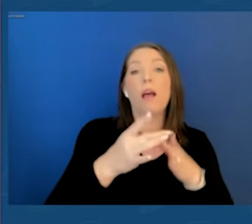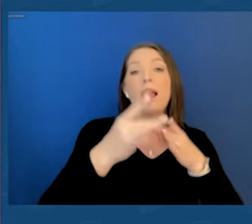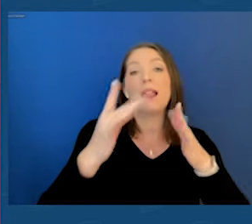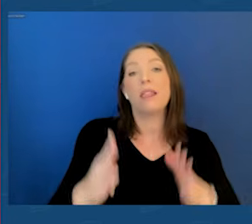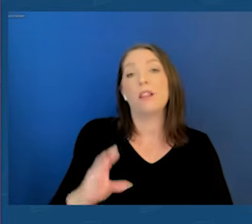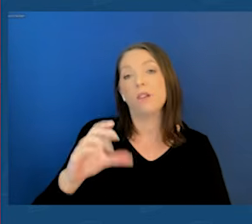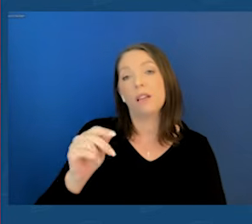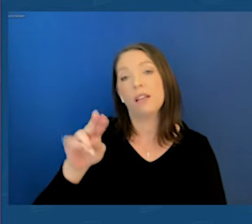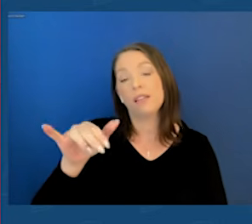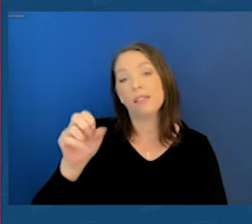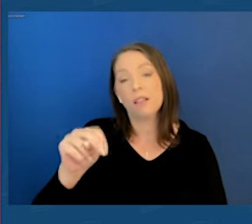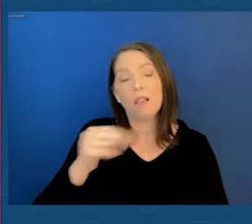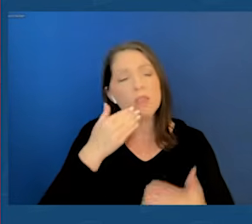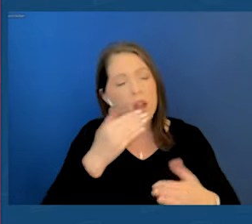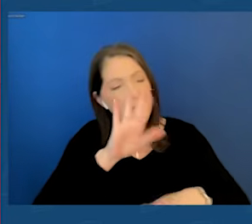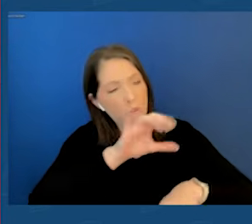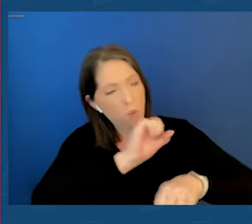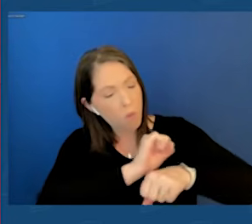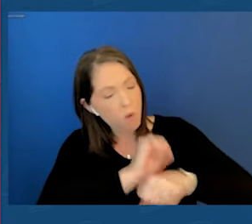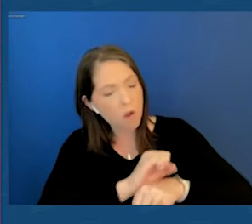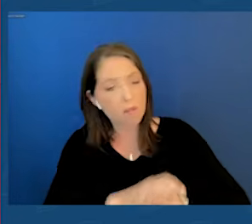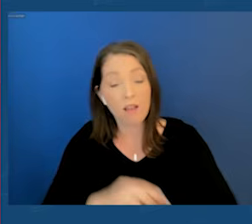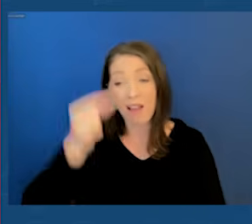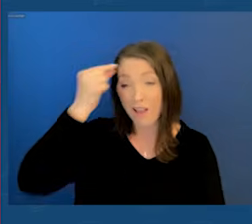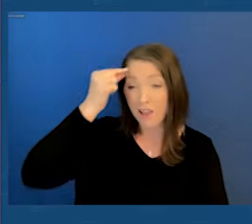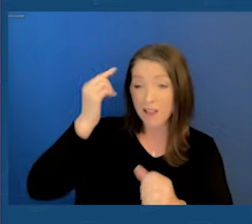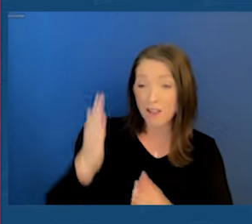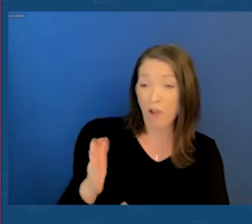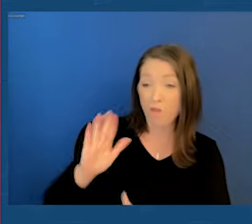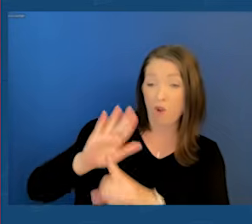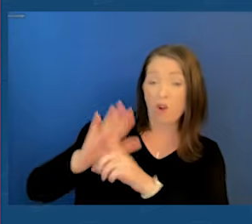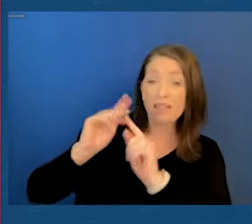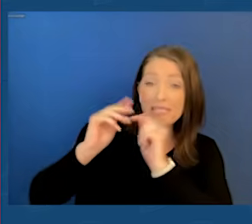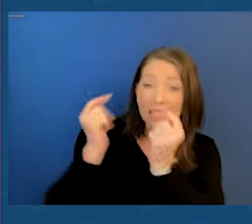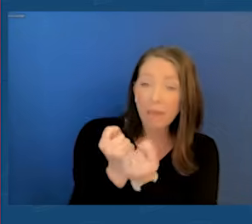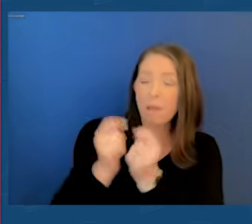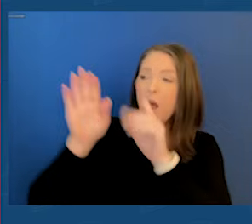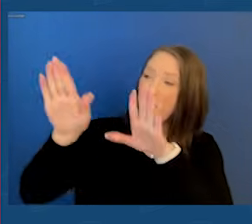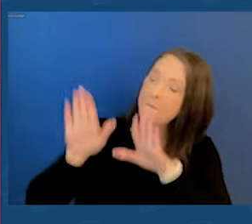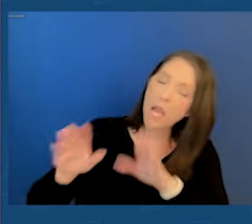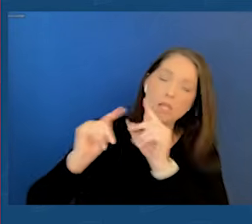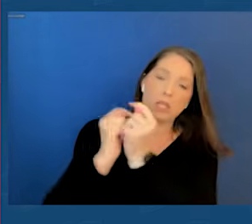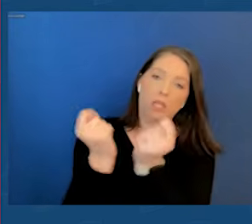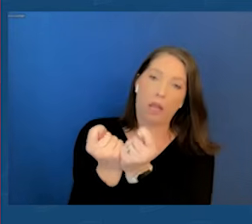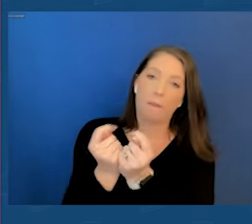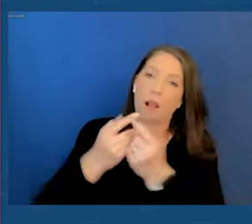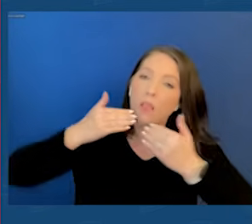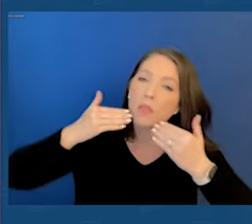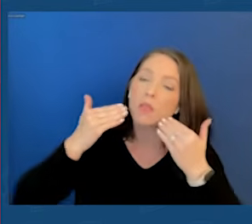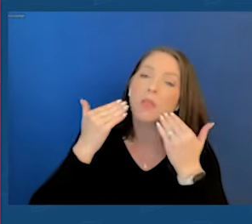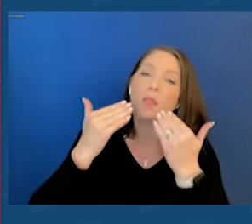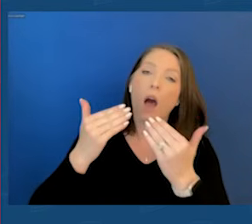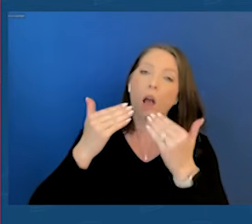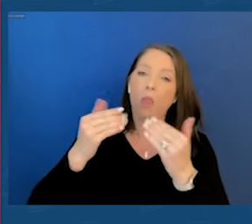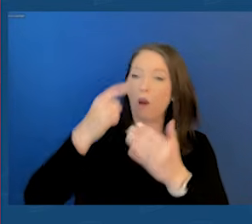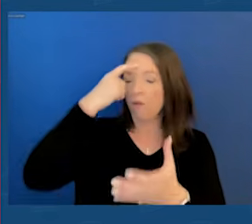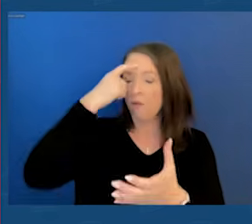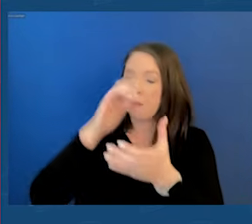for your work. To the governor and her team, her amazing team, thank you for believing in this